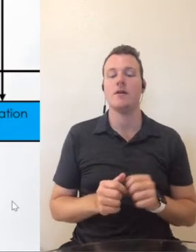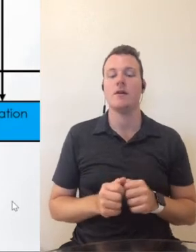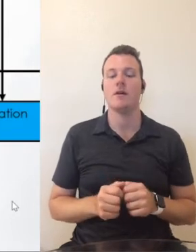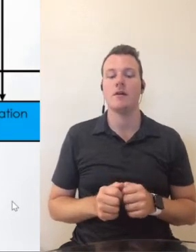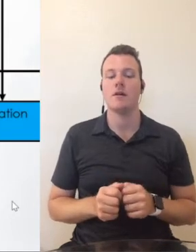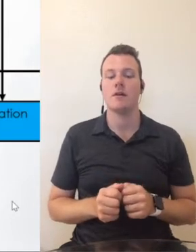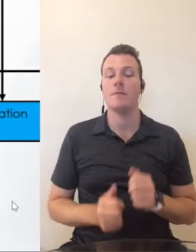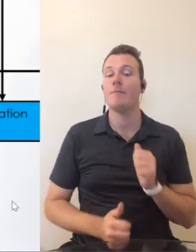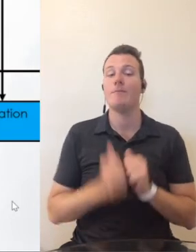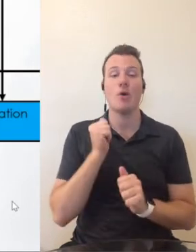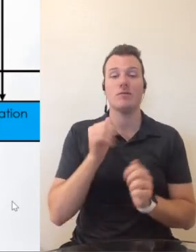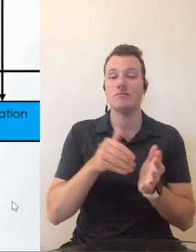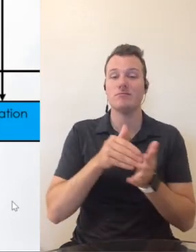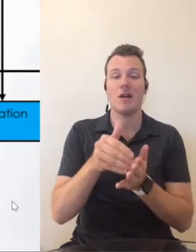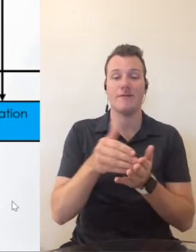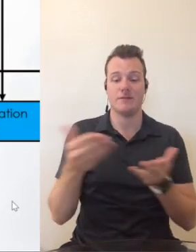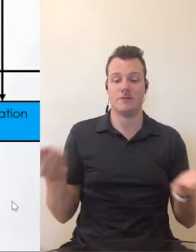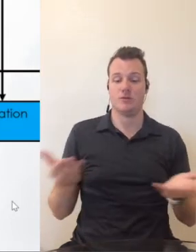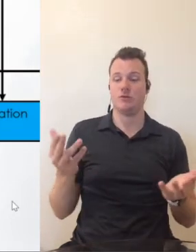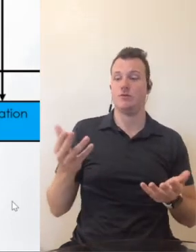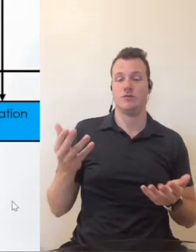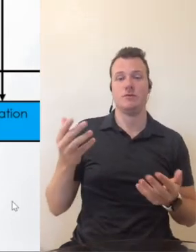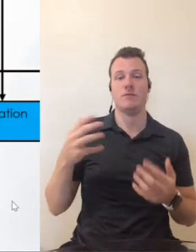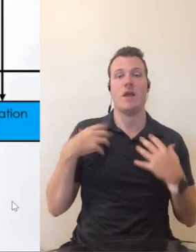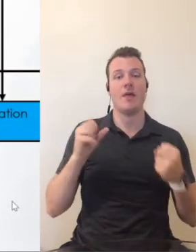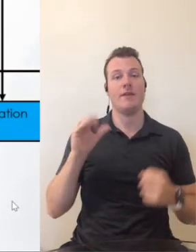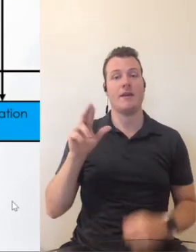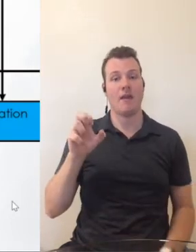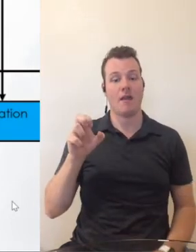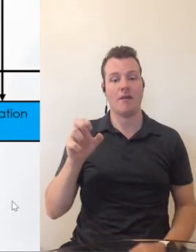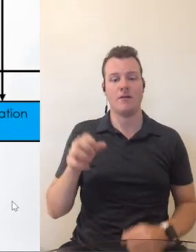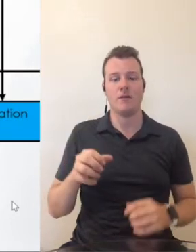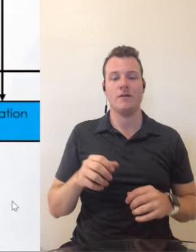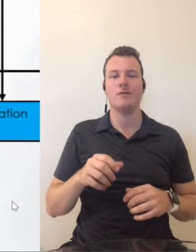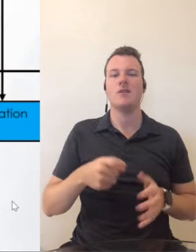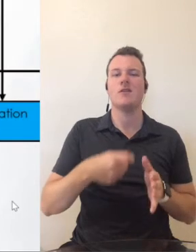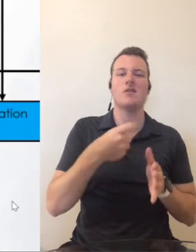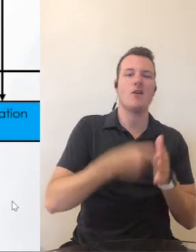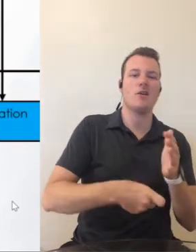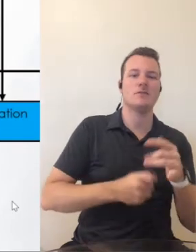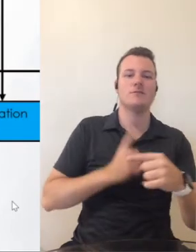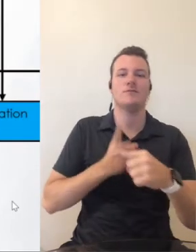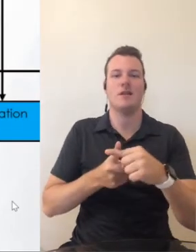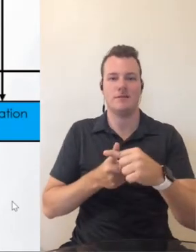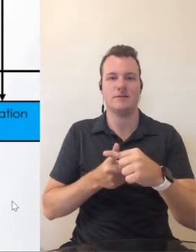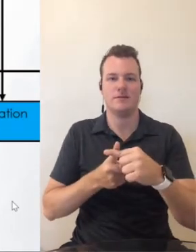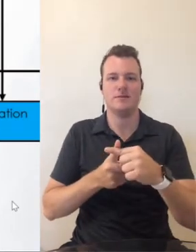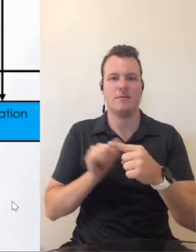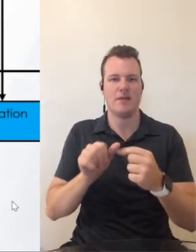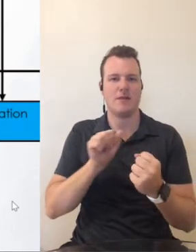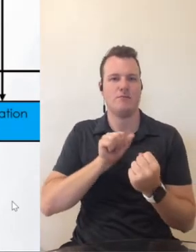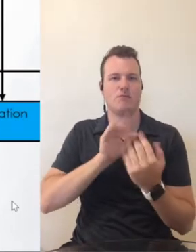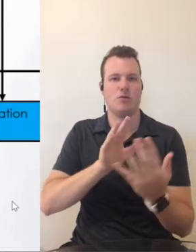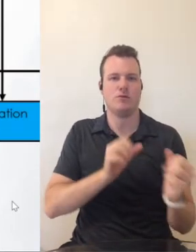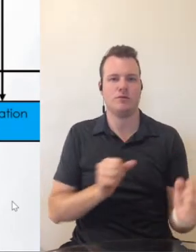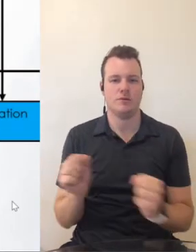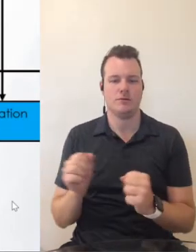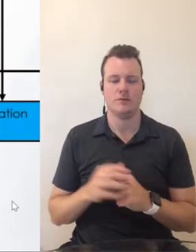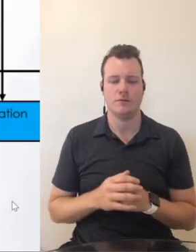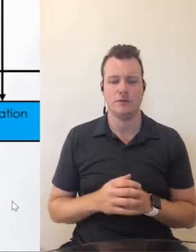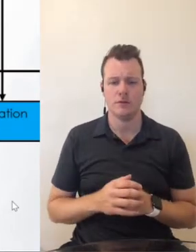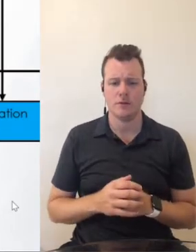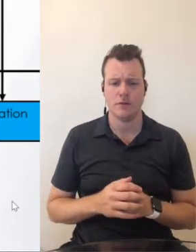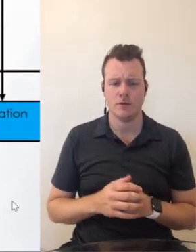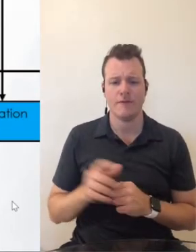most used in our world, in the healthcare world, is something called the cost-plus pricing, okay? There's a target return pricing